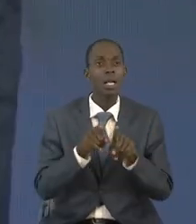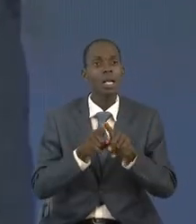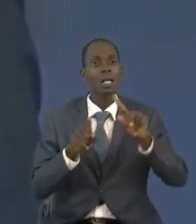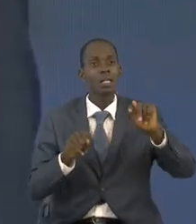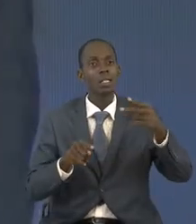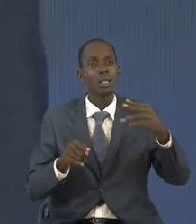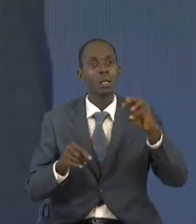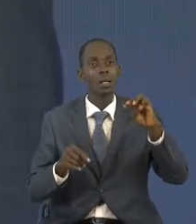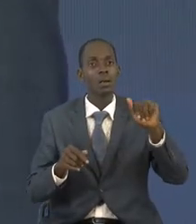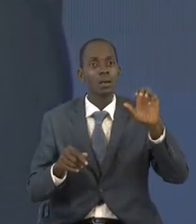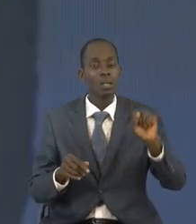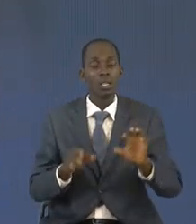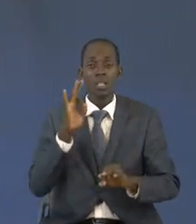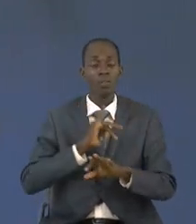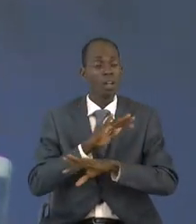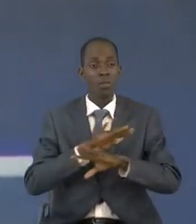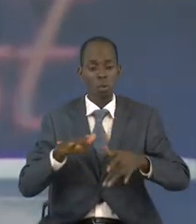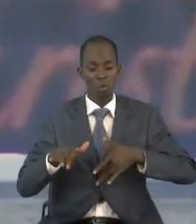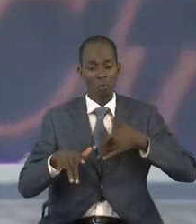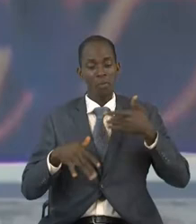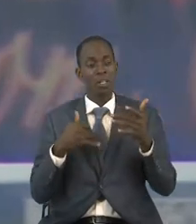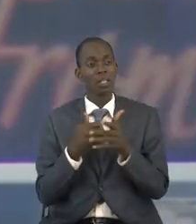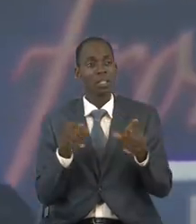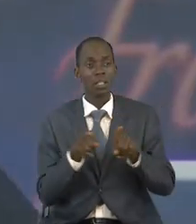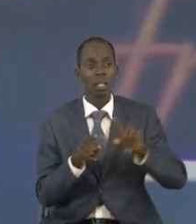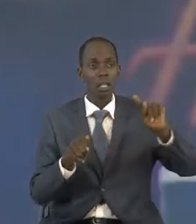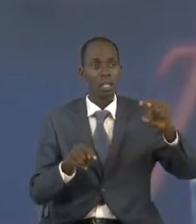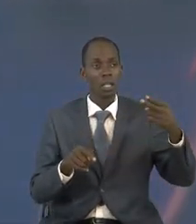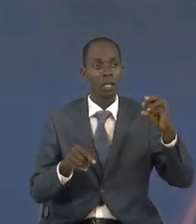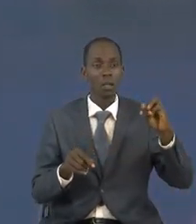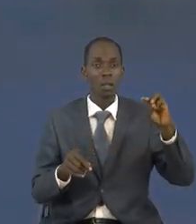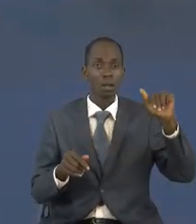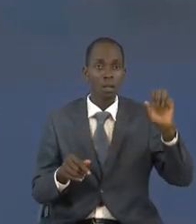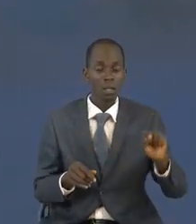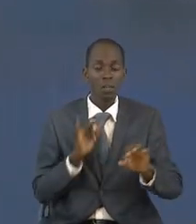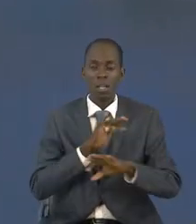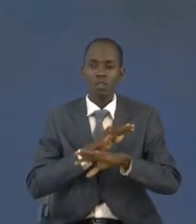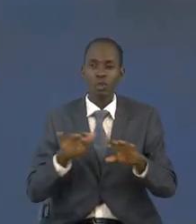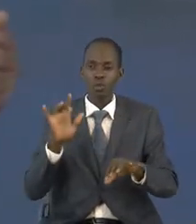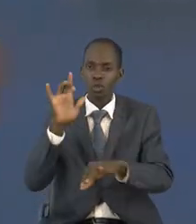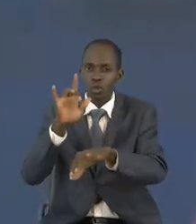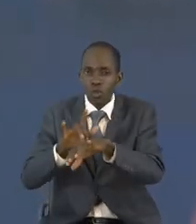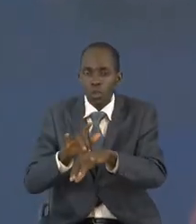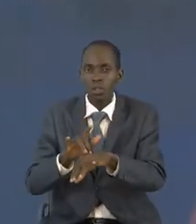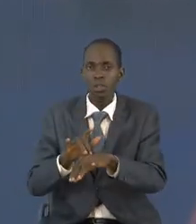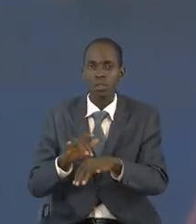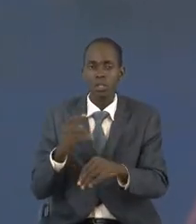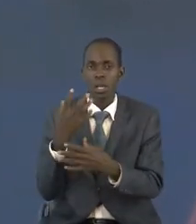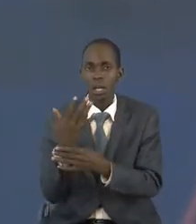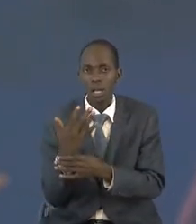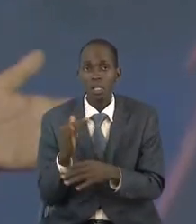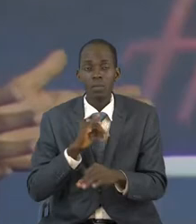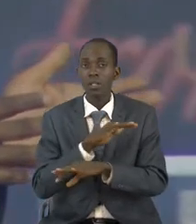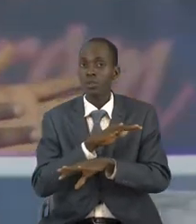it like Thomas, if I don't put my finger into that wound, if I don't thrust my